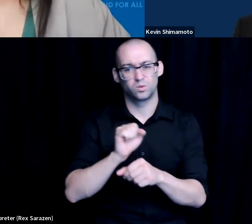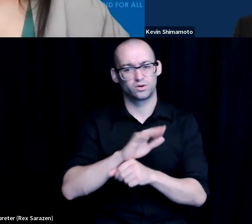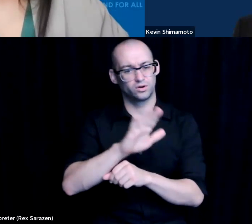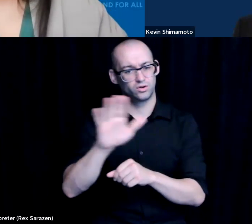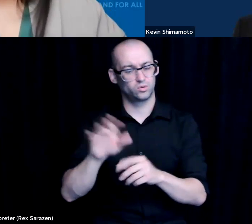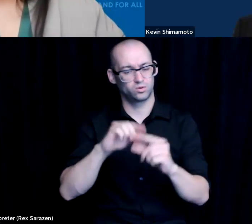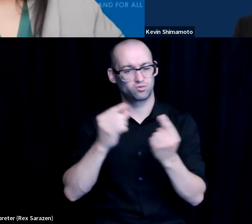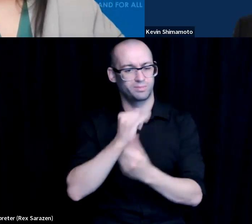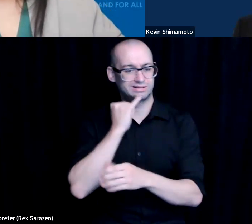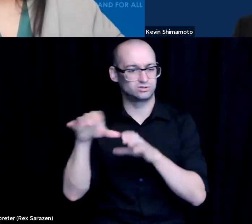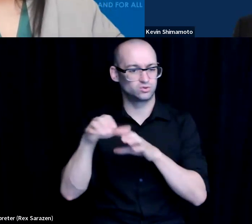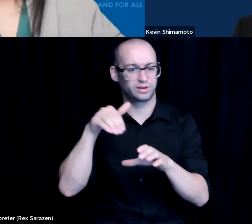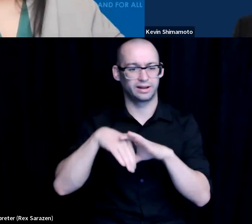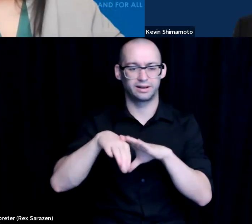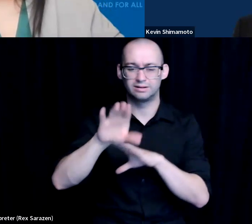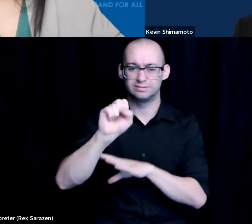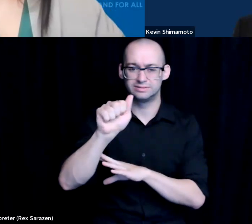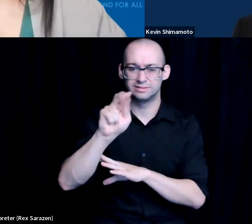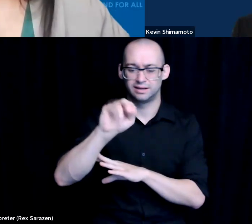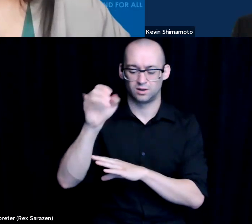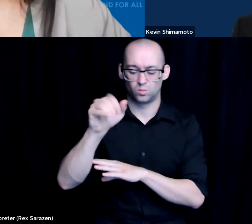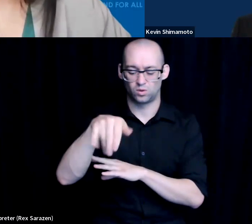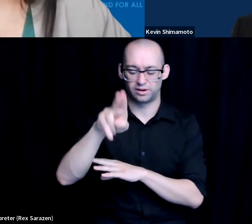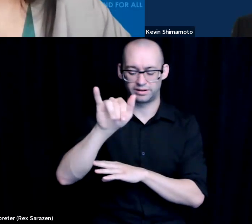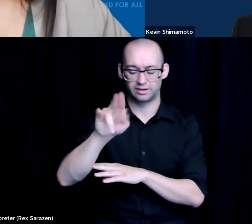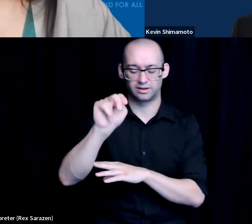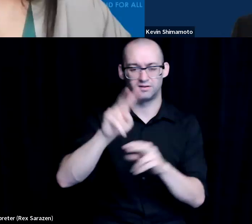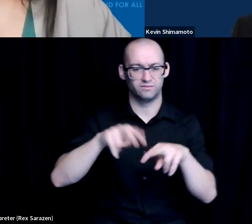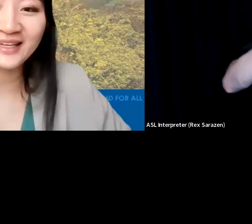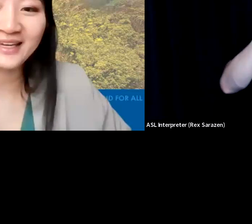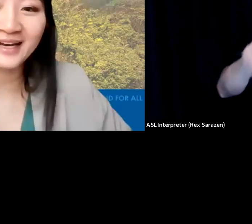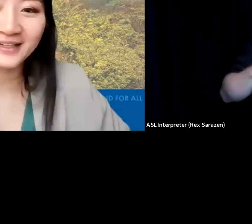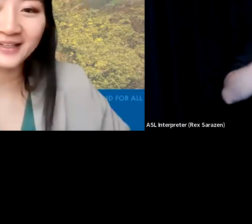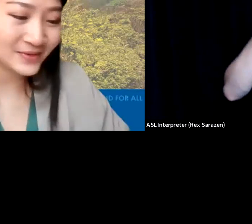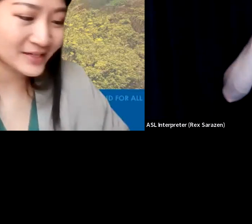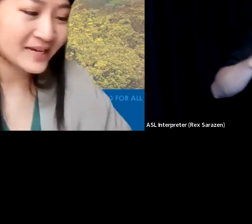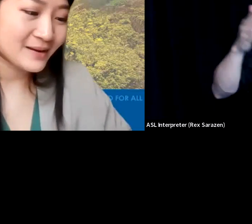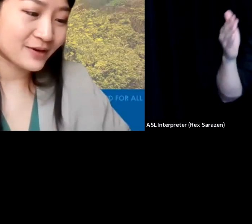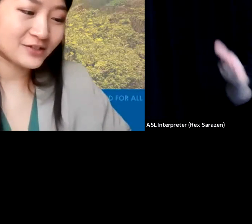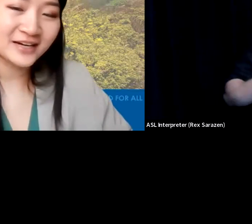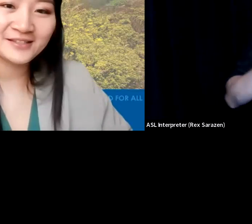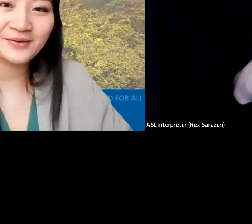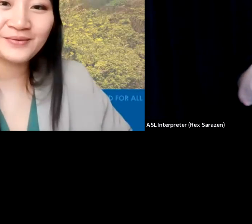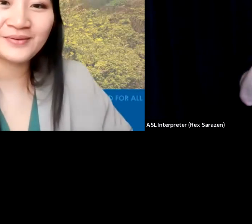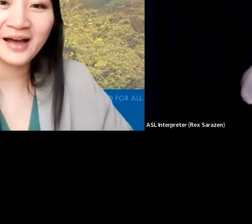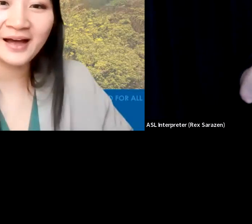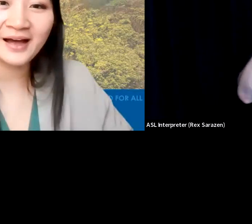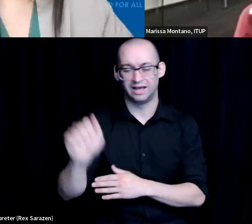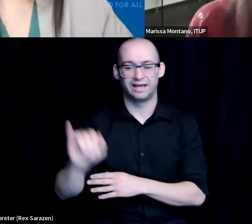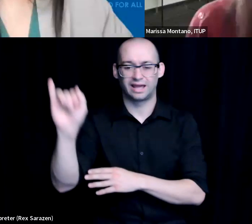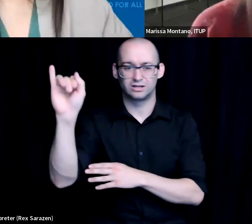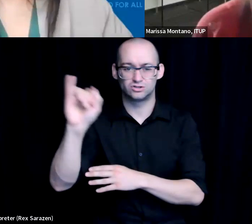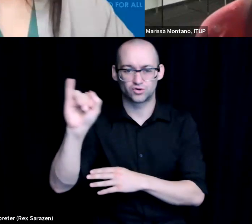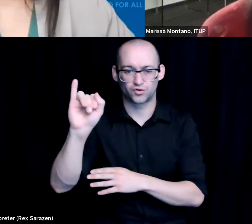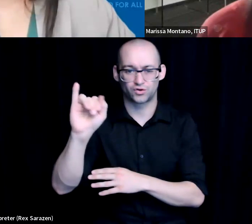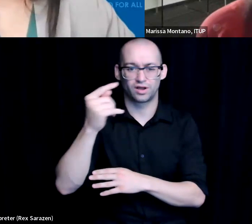I would like to introduce Marissa from Insure the Uninsured Project, who is